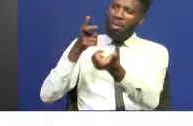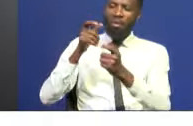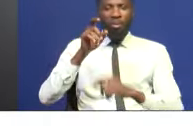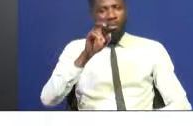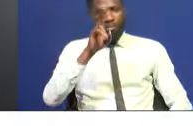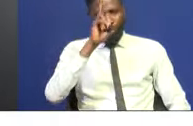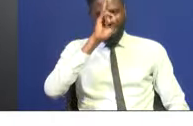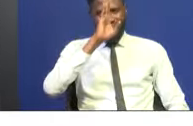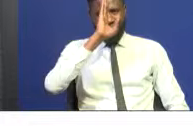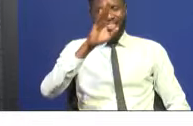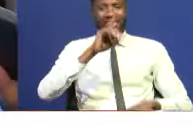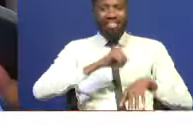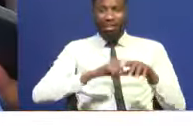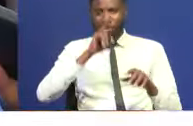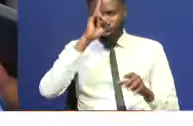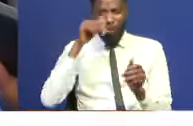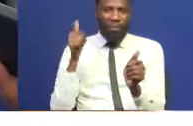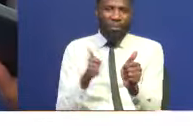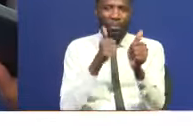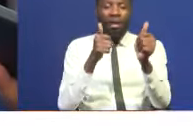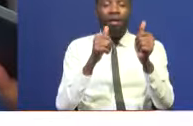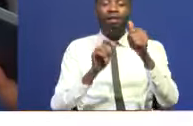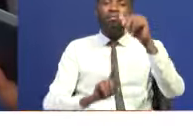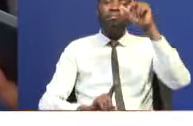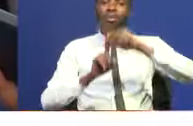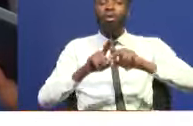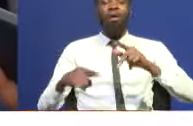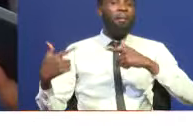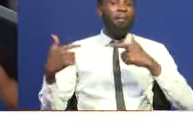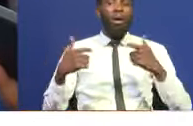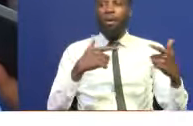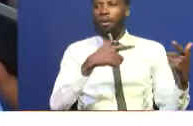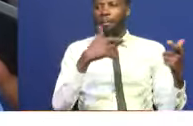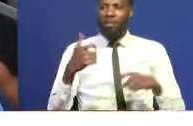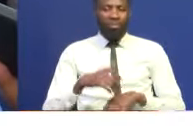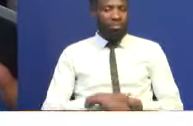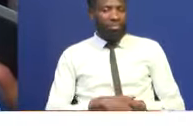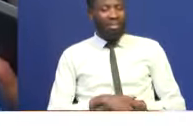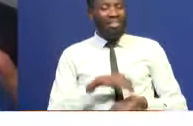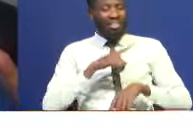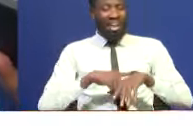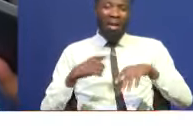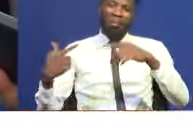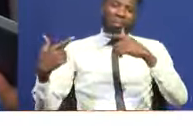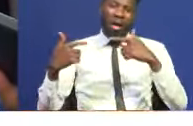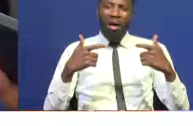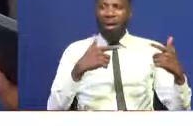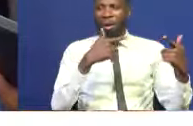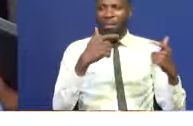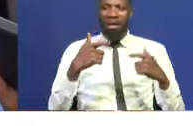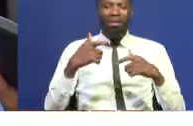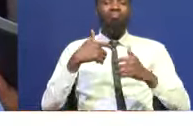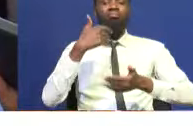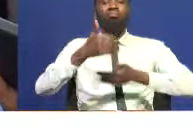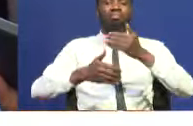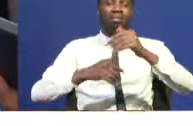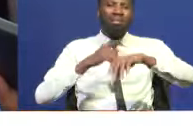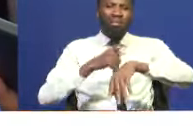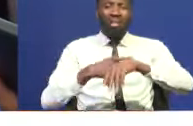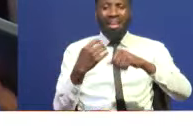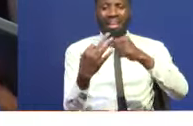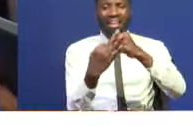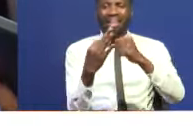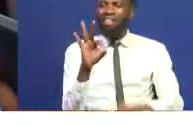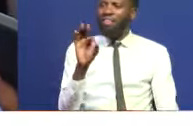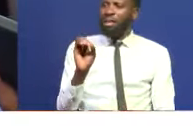to the shooting incident. And out of the shootout at around 8:30, we were able to